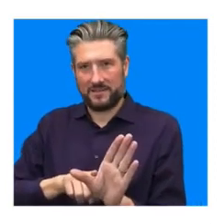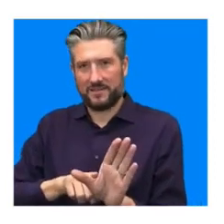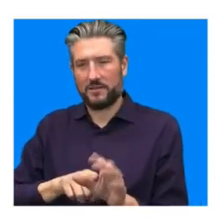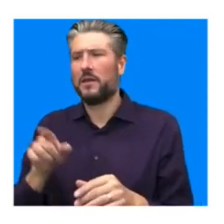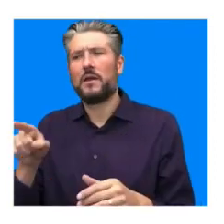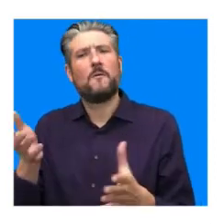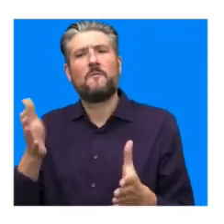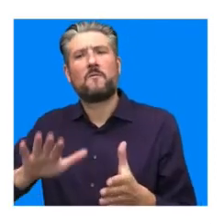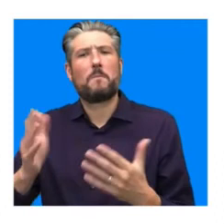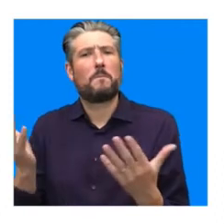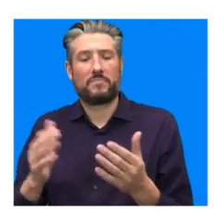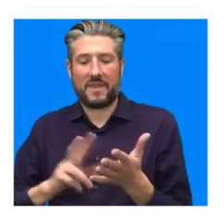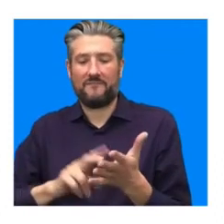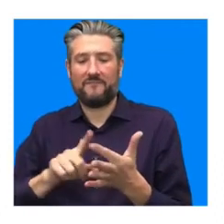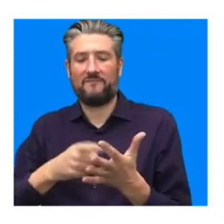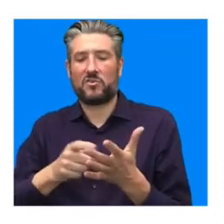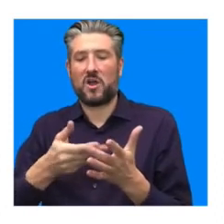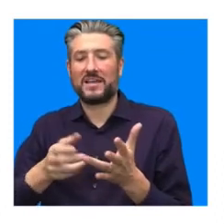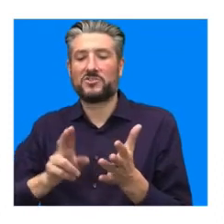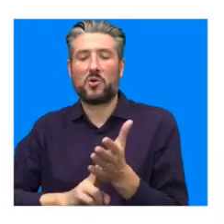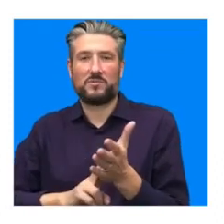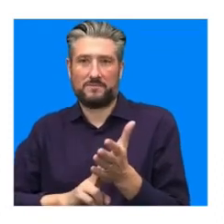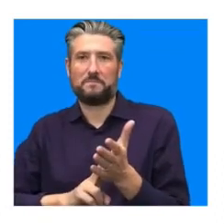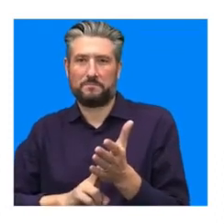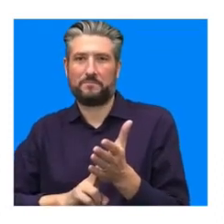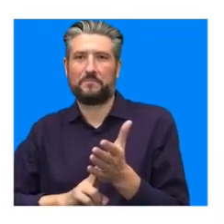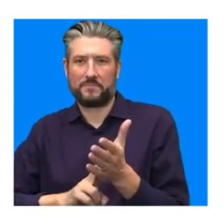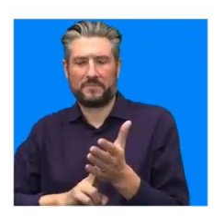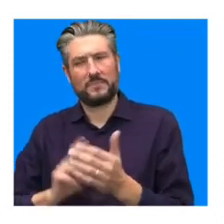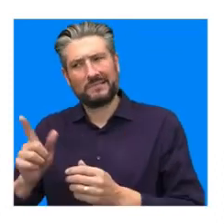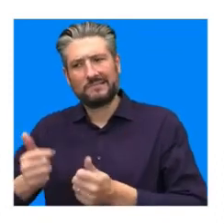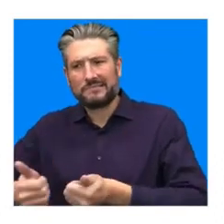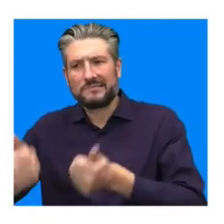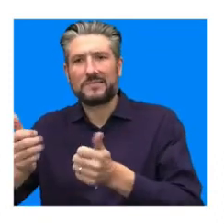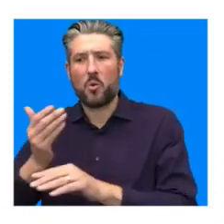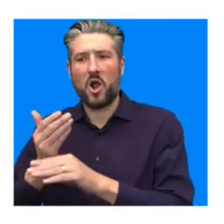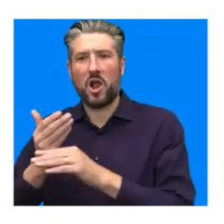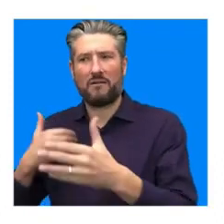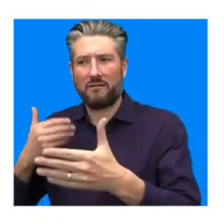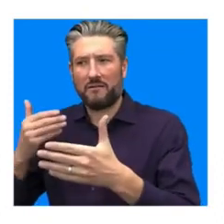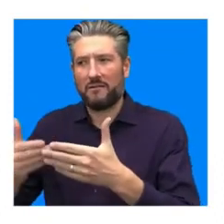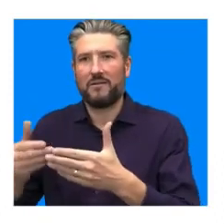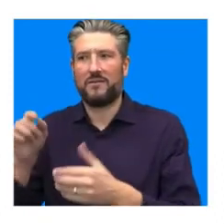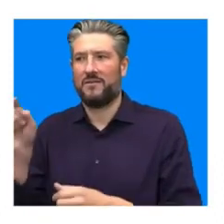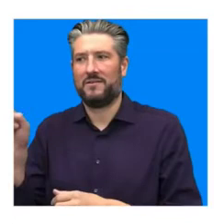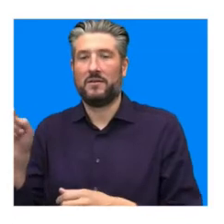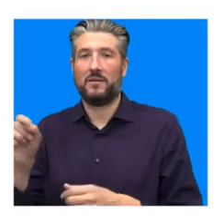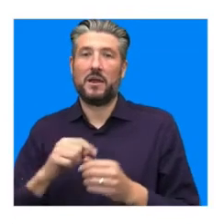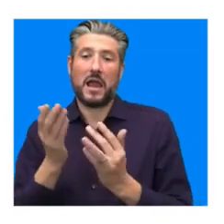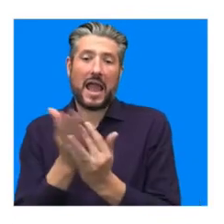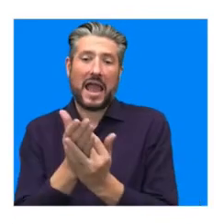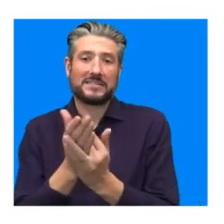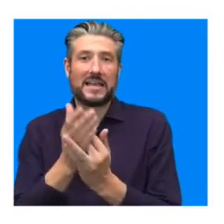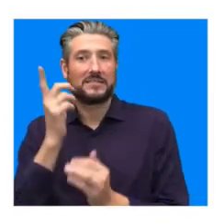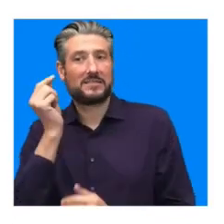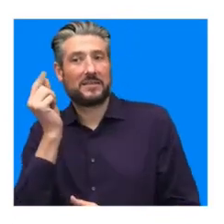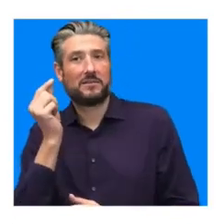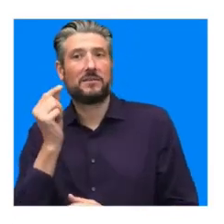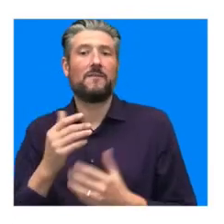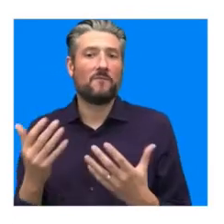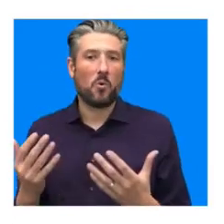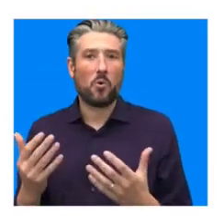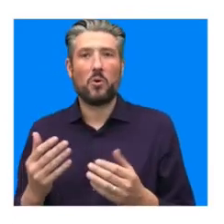Azencote from the Cornell Tech have been doing fantastic stuff on the accessibility of extended reality.